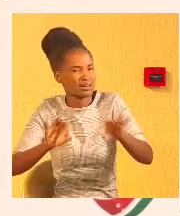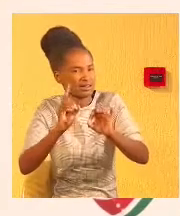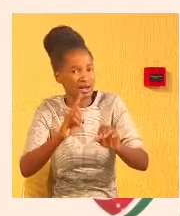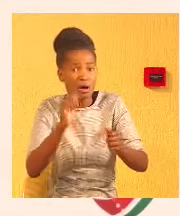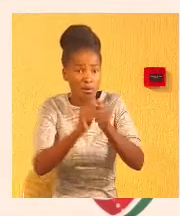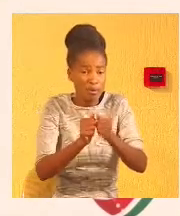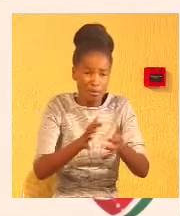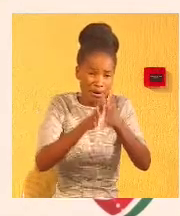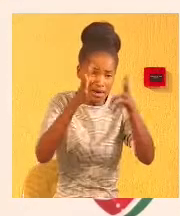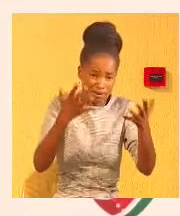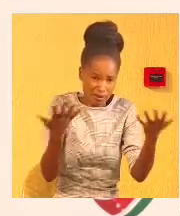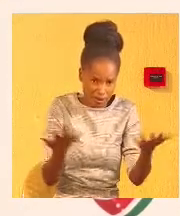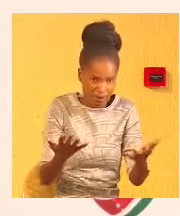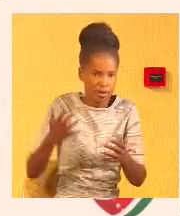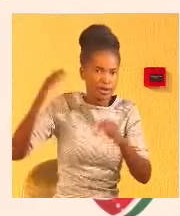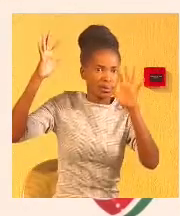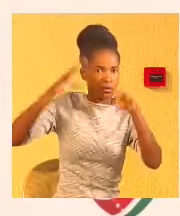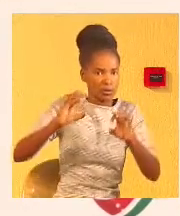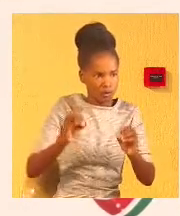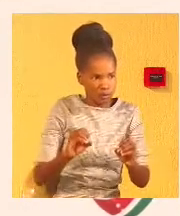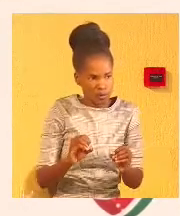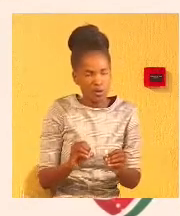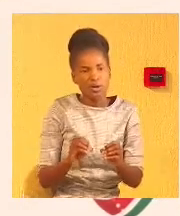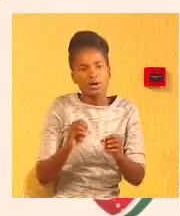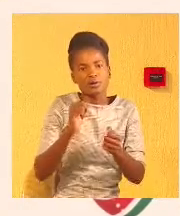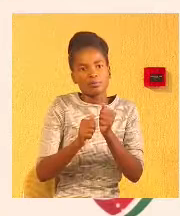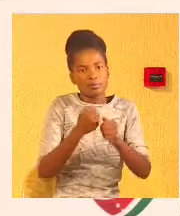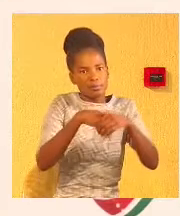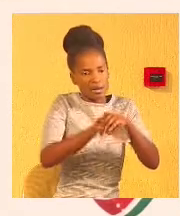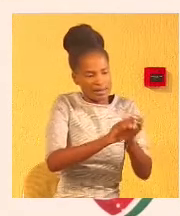sometimes neglect in terms of investment in agriculture,